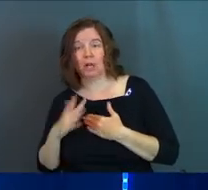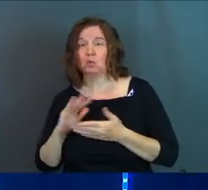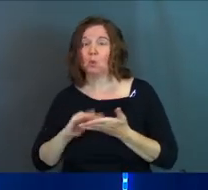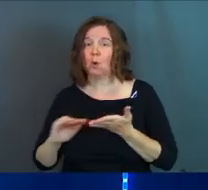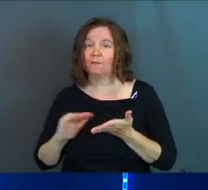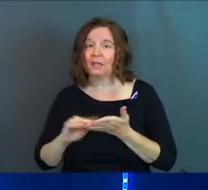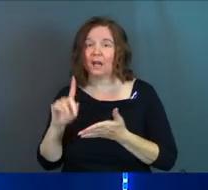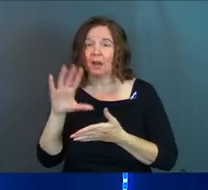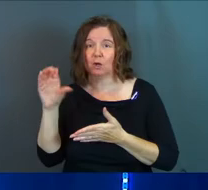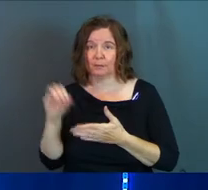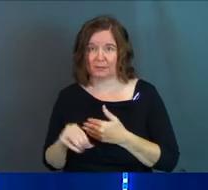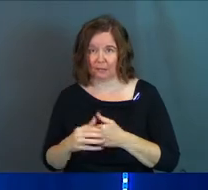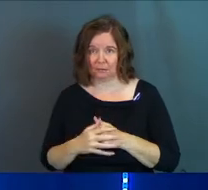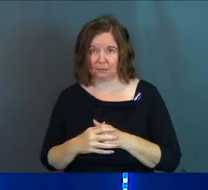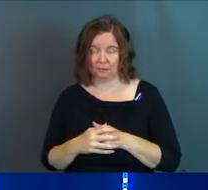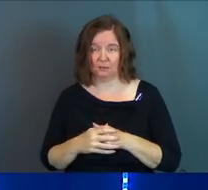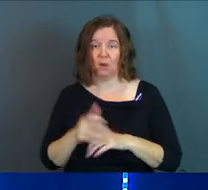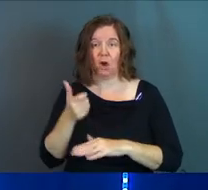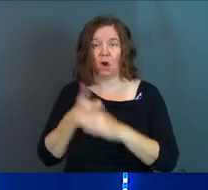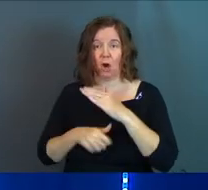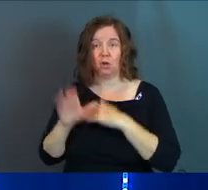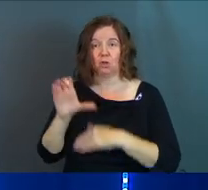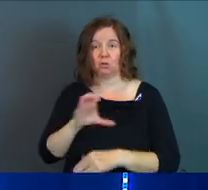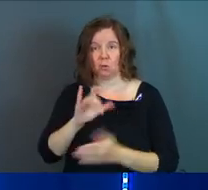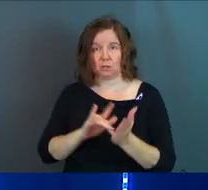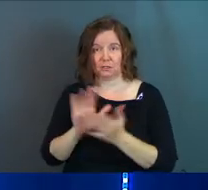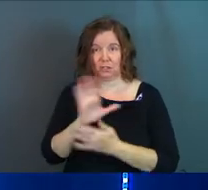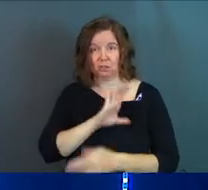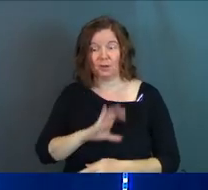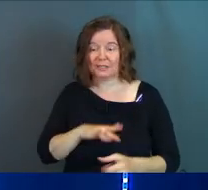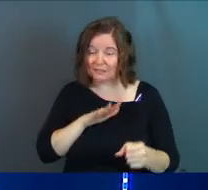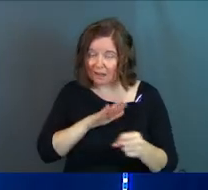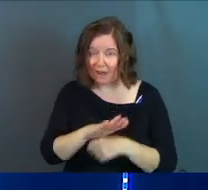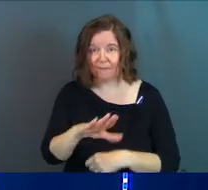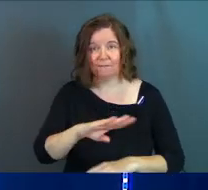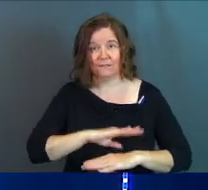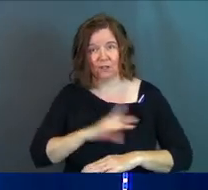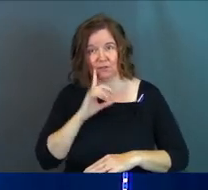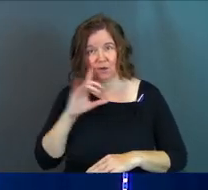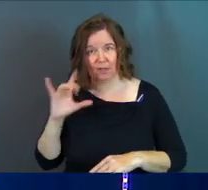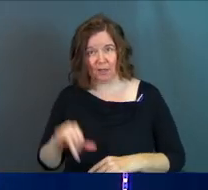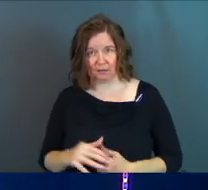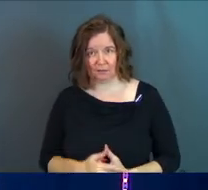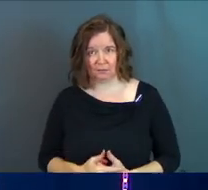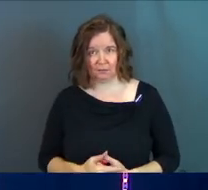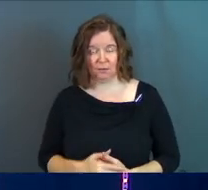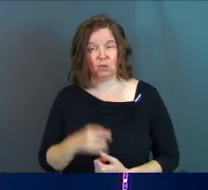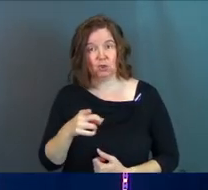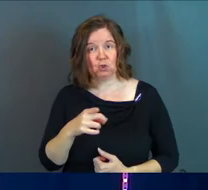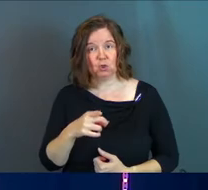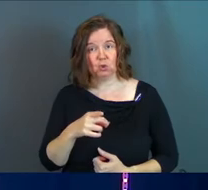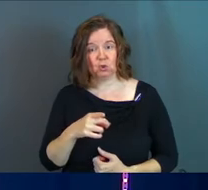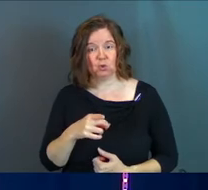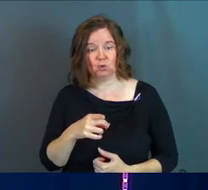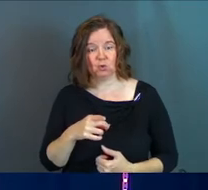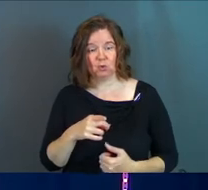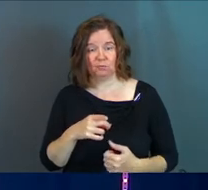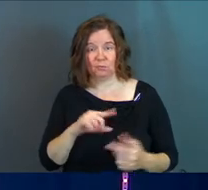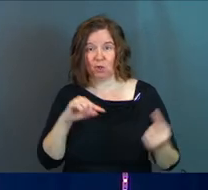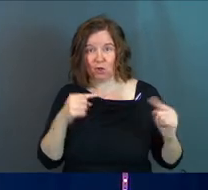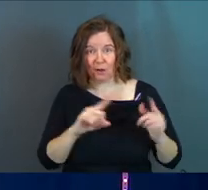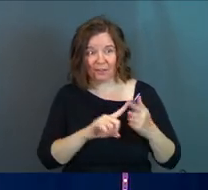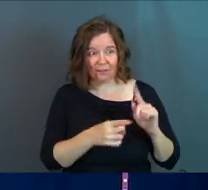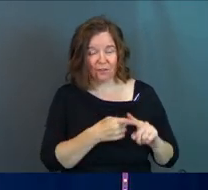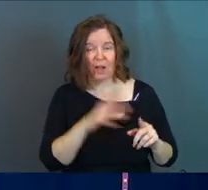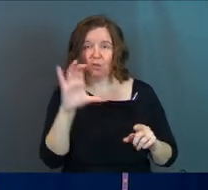forgiven 100% under the cross of Jesus Christ. It's enough for that. You've betrayed that friend.